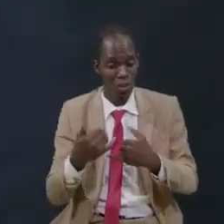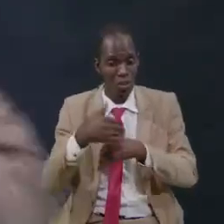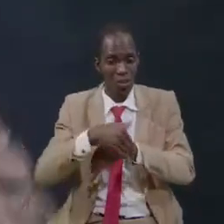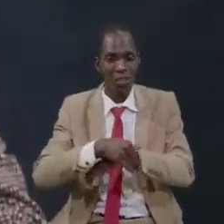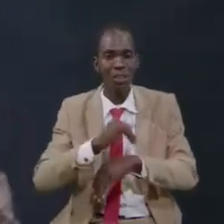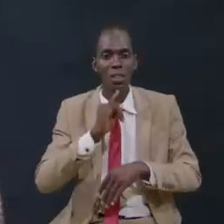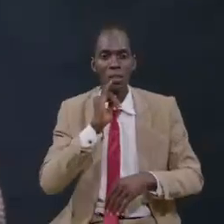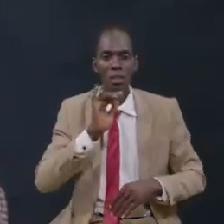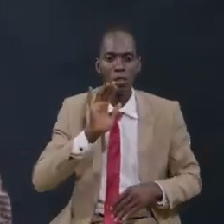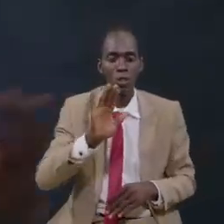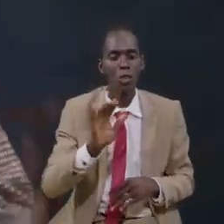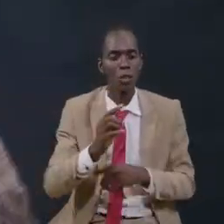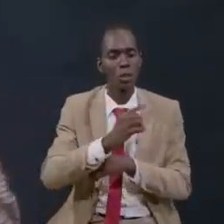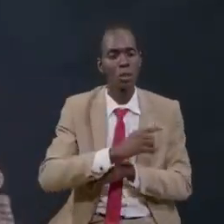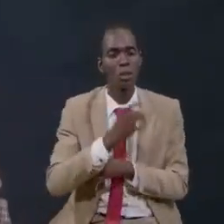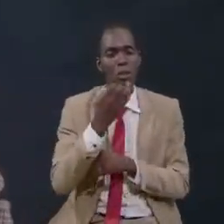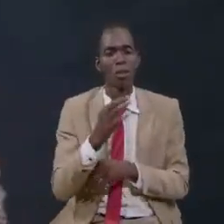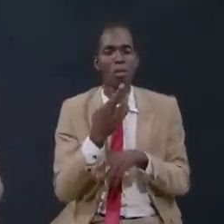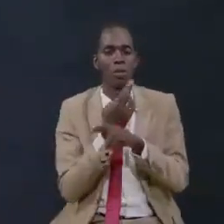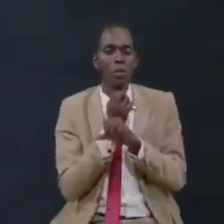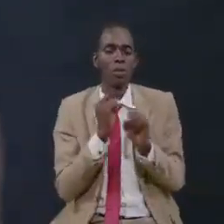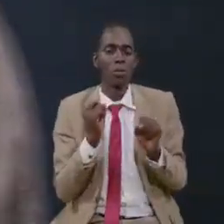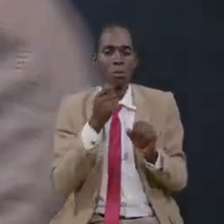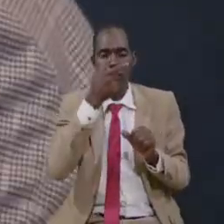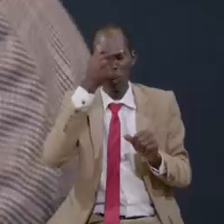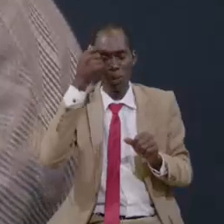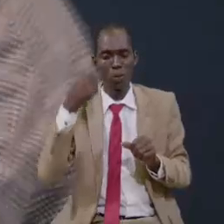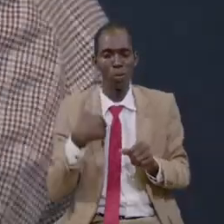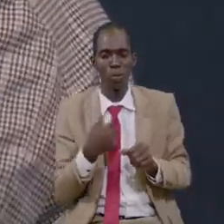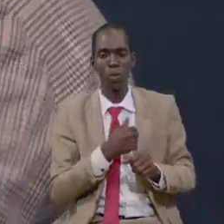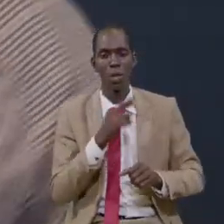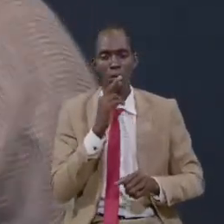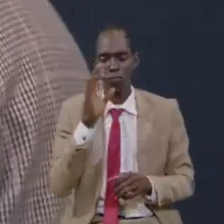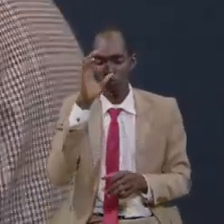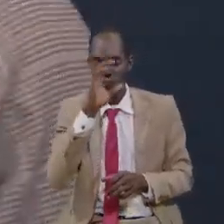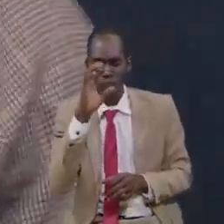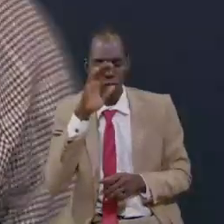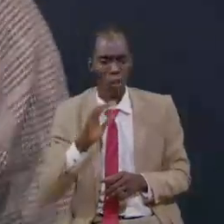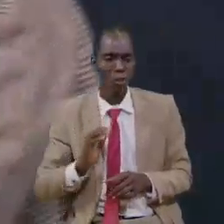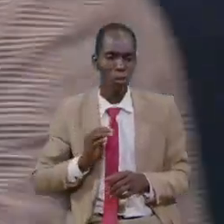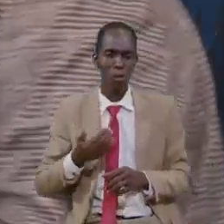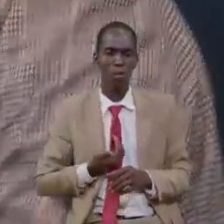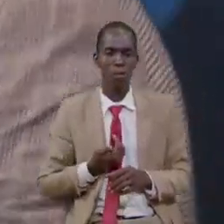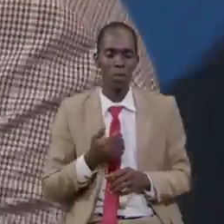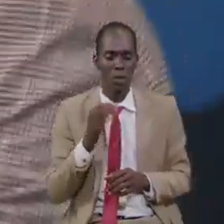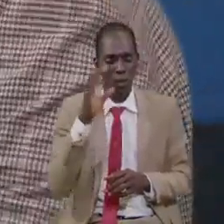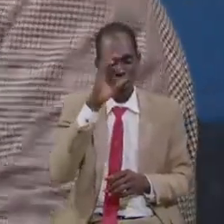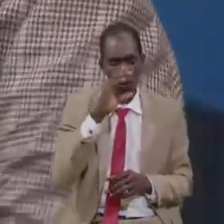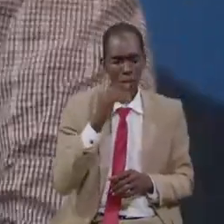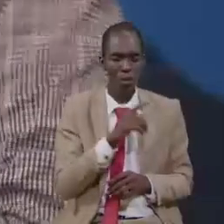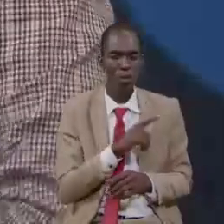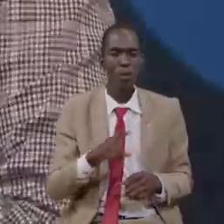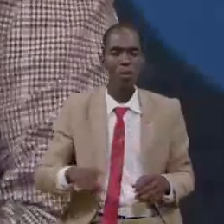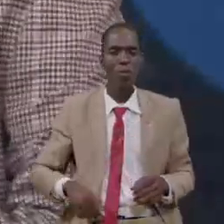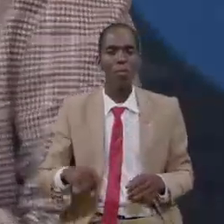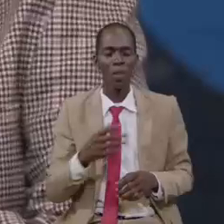redemption, because you're seeking soul, you're seeking the Lord. I need my sins to be taken away. You're